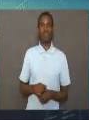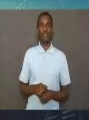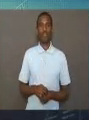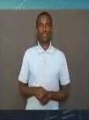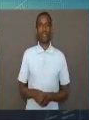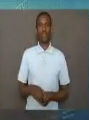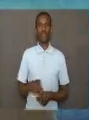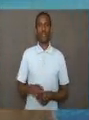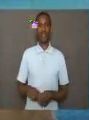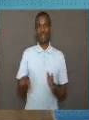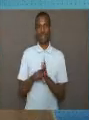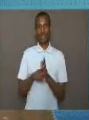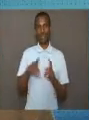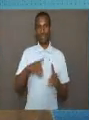thermodynamics.